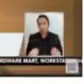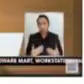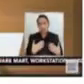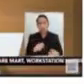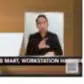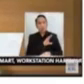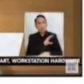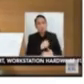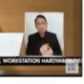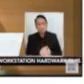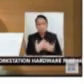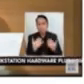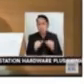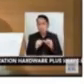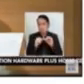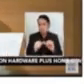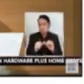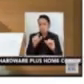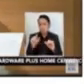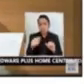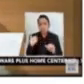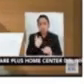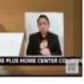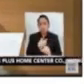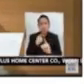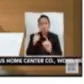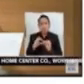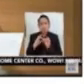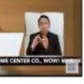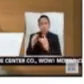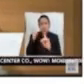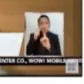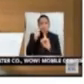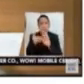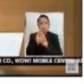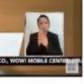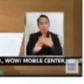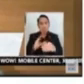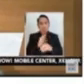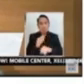us continue to be relentless in our aspiration of peace and progress.